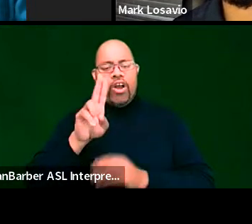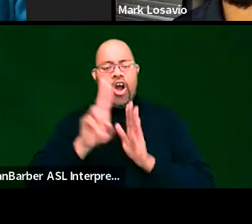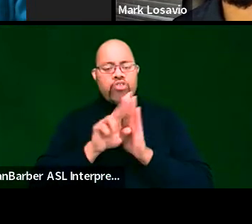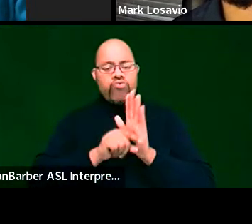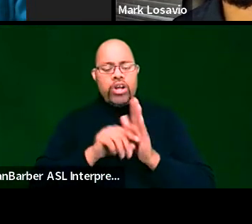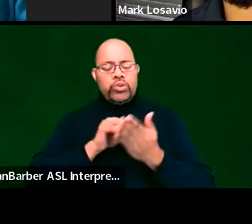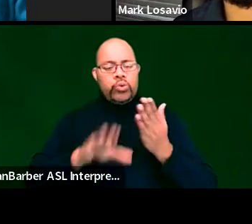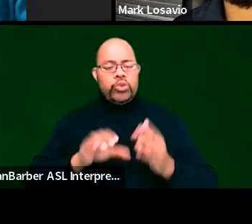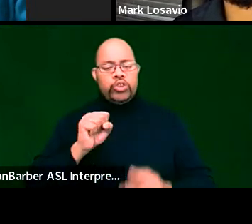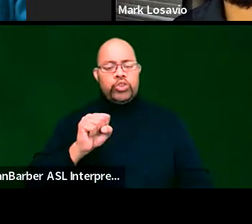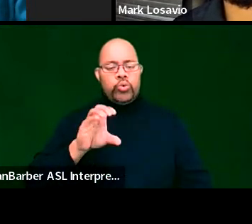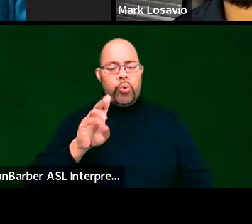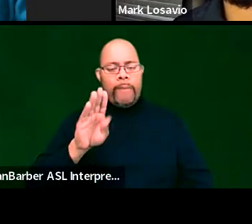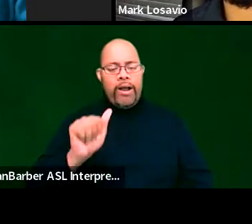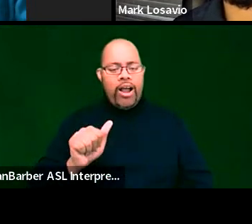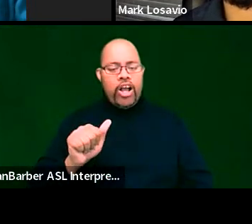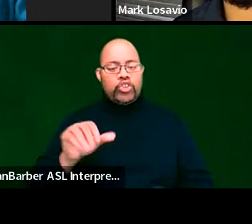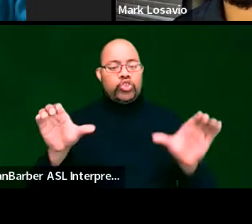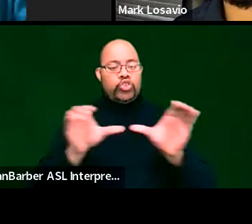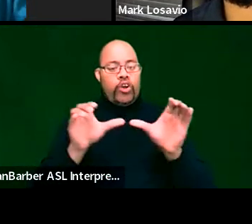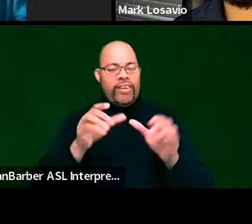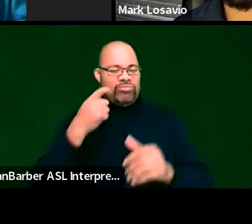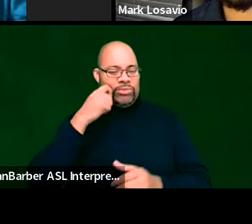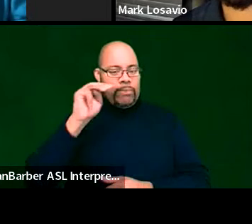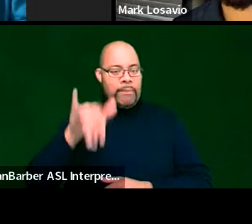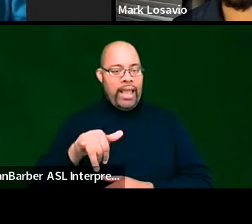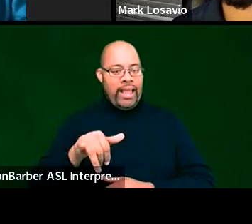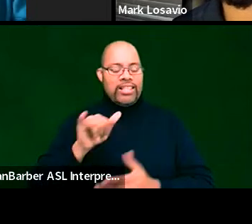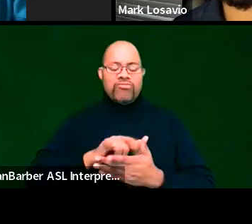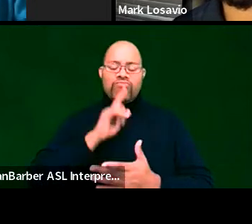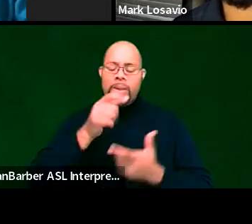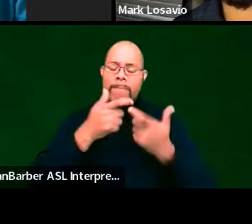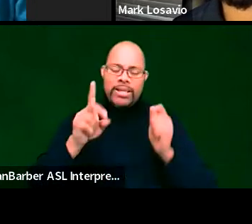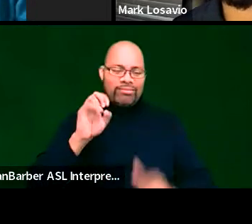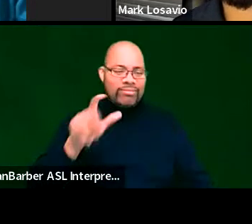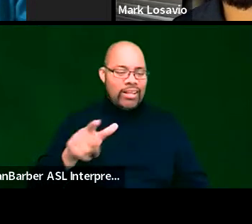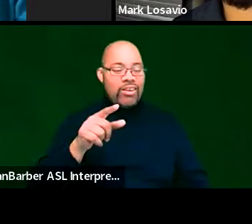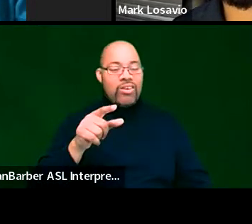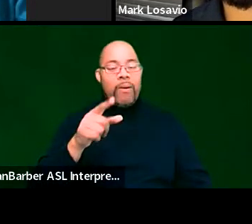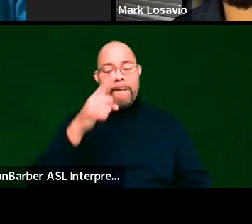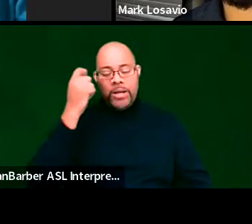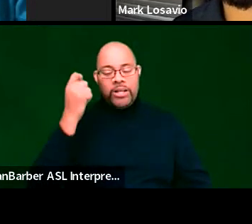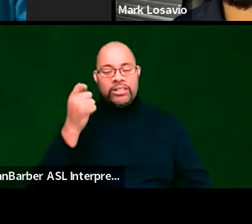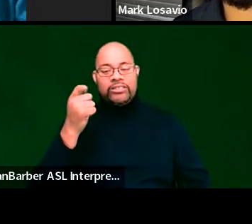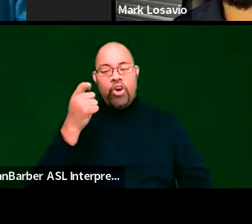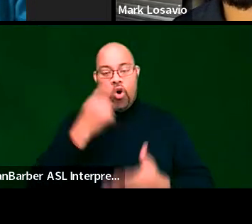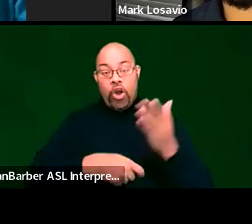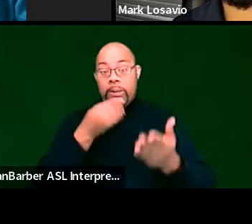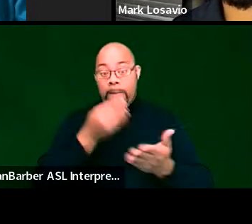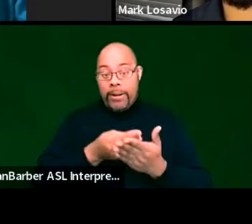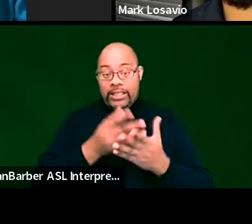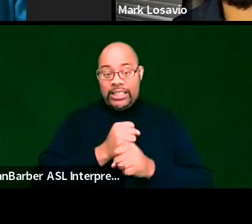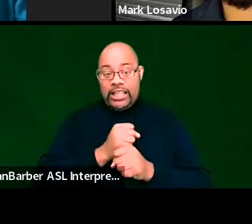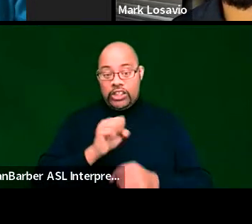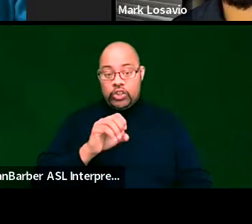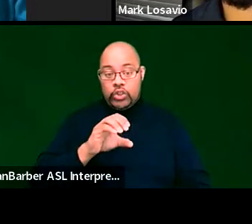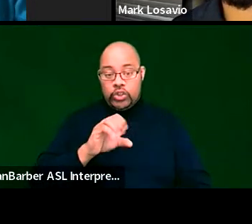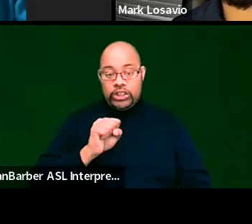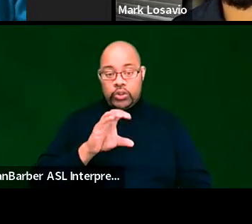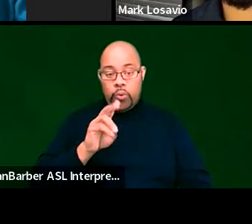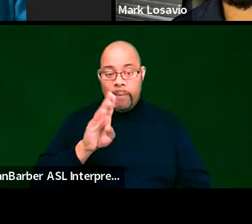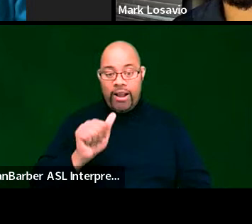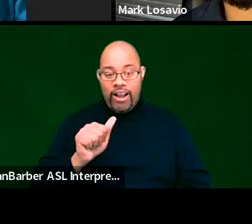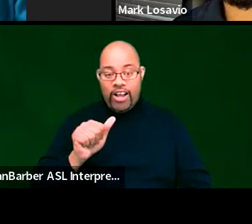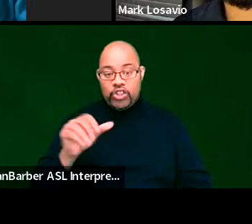undergraduate students scuba certified this past May. So this is a really big deal, because, you know, it costs money to get scuba certified,